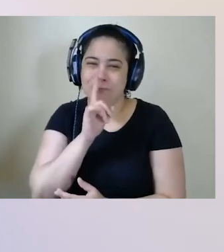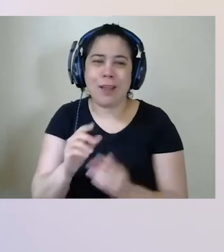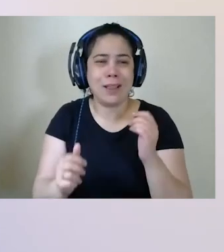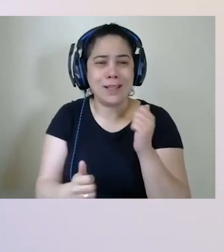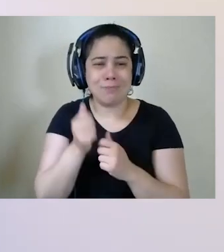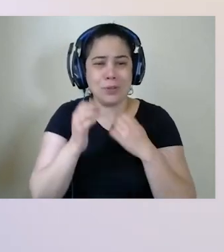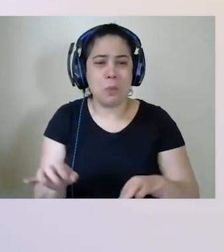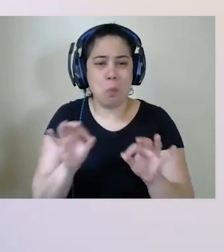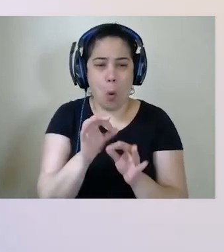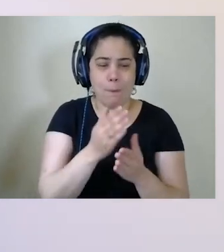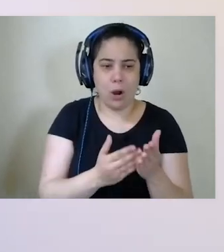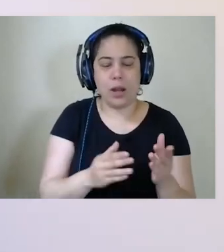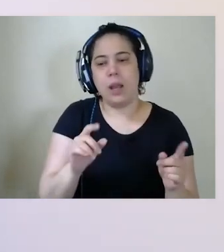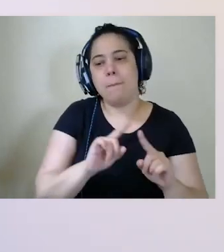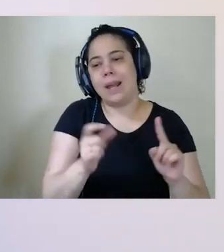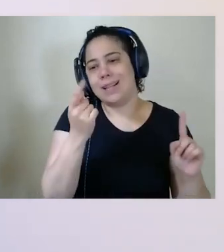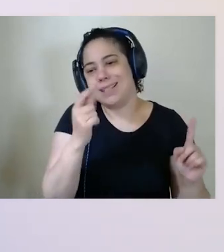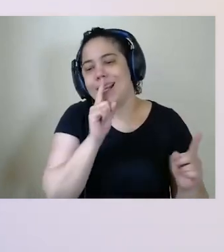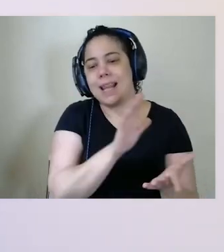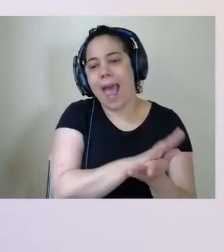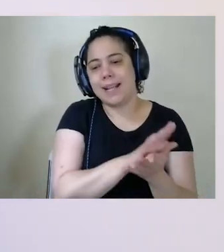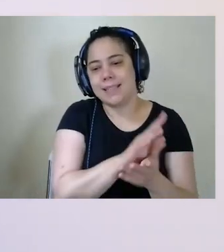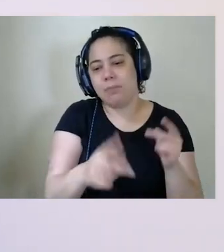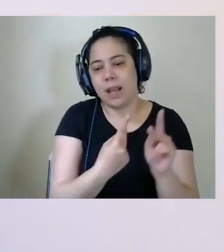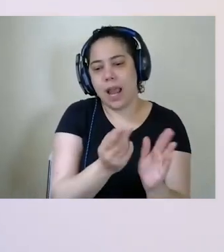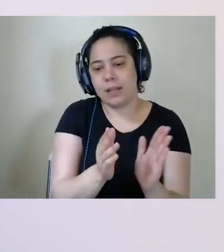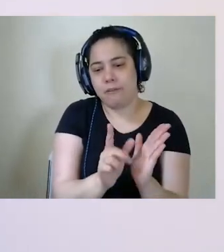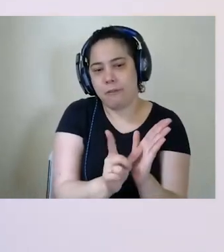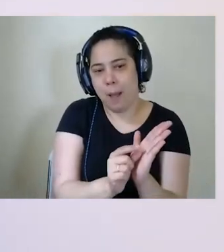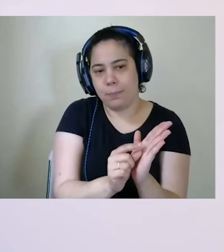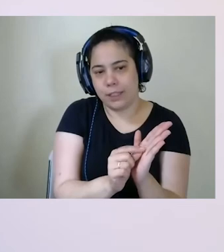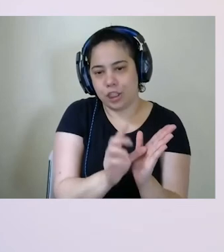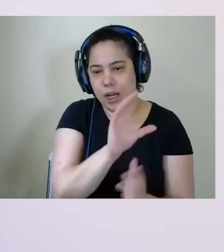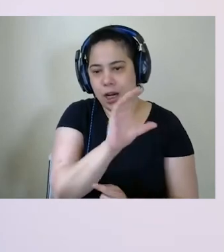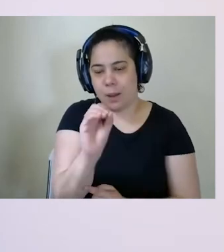is an academic publisher, so it had to become the treatment of developmental trauma.